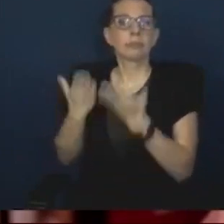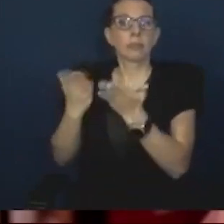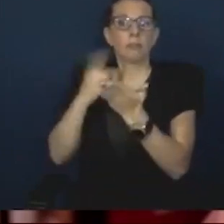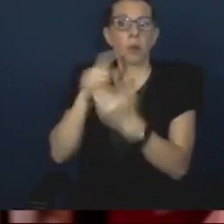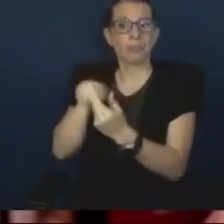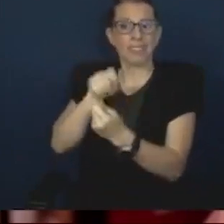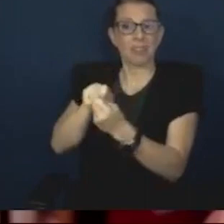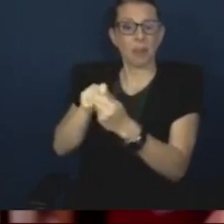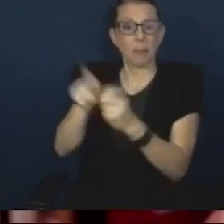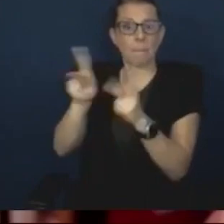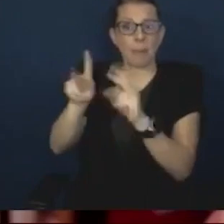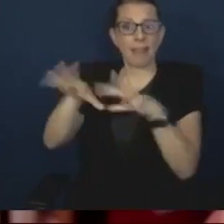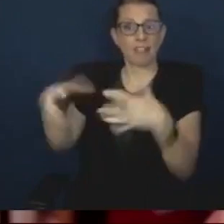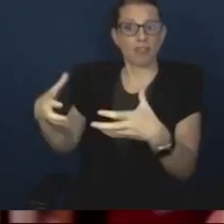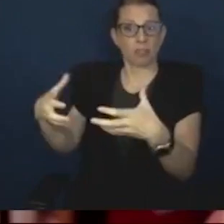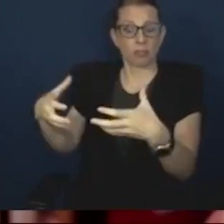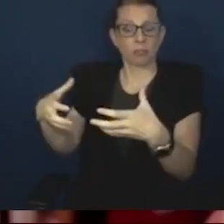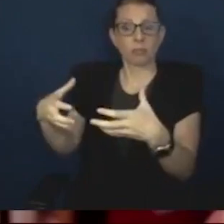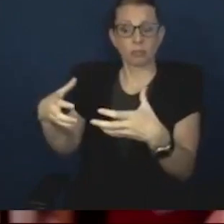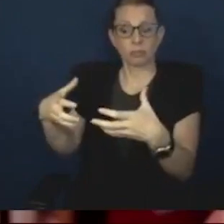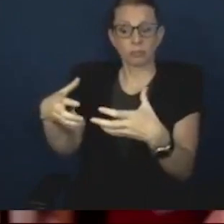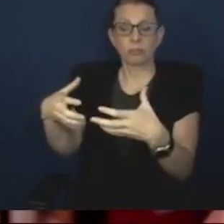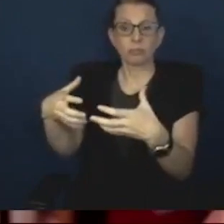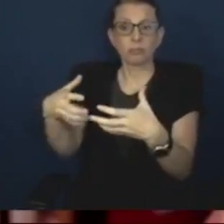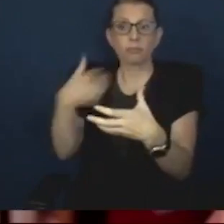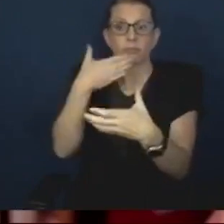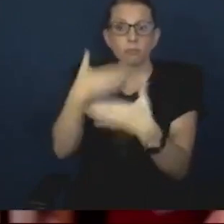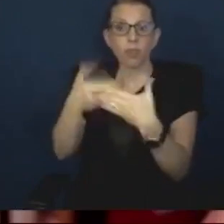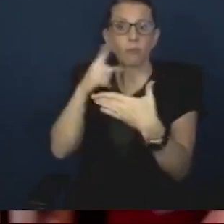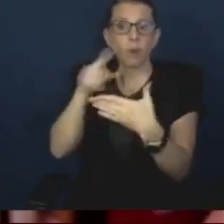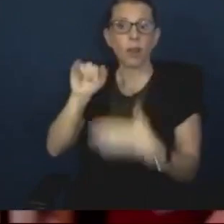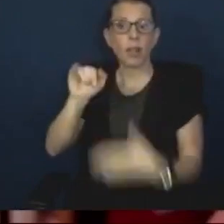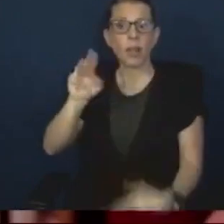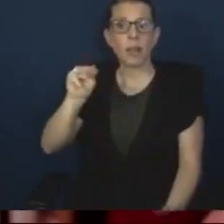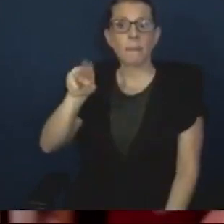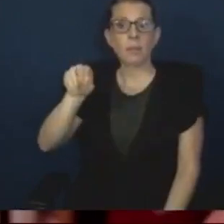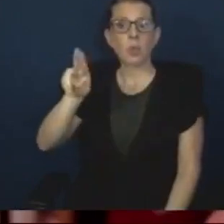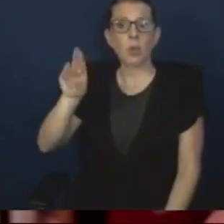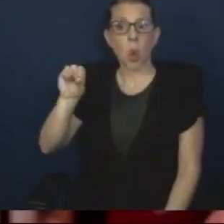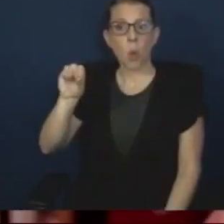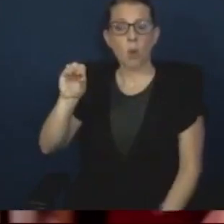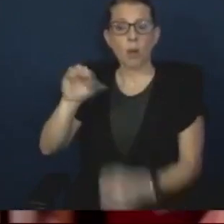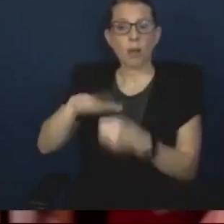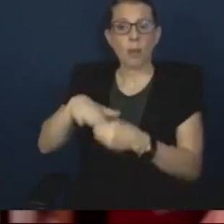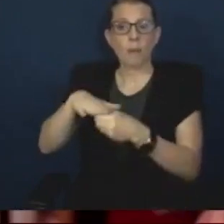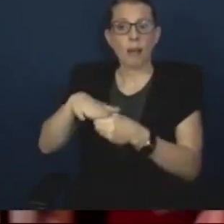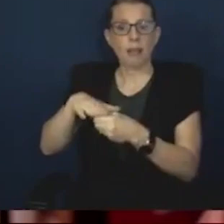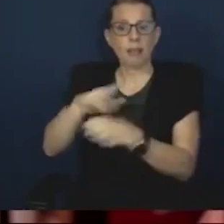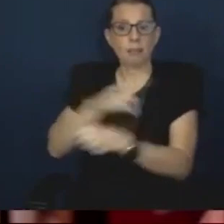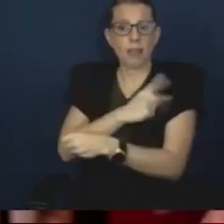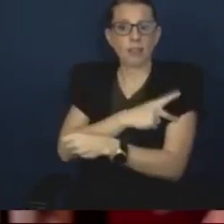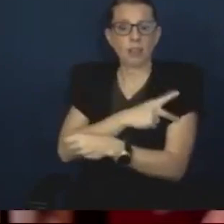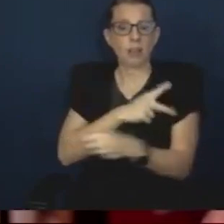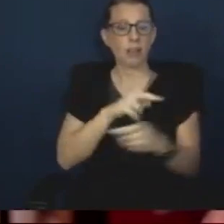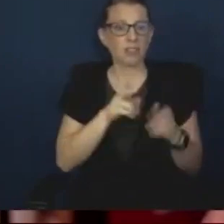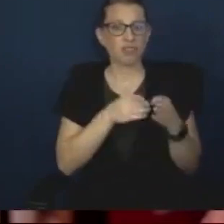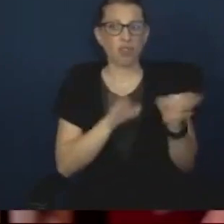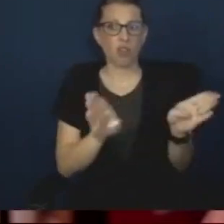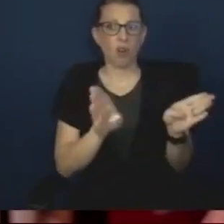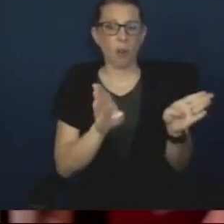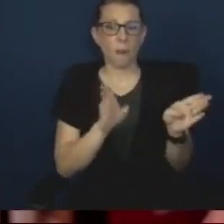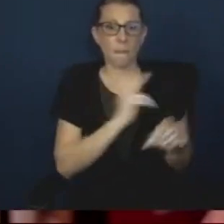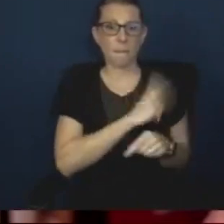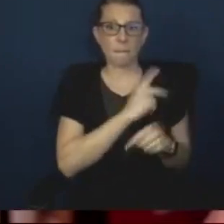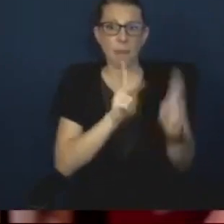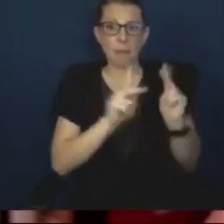populations, boosters are certainly indicated for immunocompromised populations, but they're indicating that maybe the general population is going to need a booster.